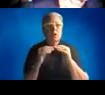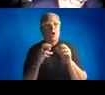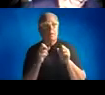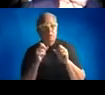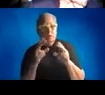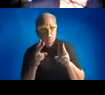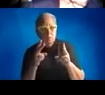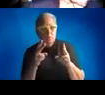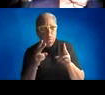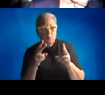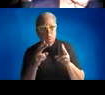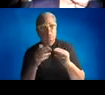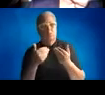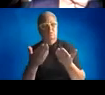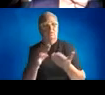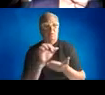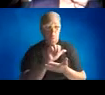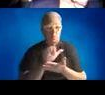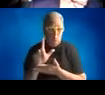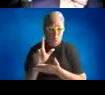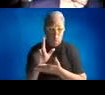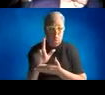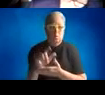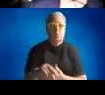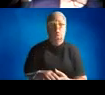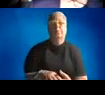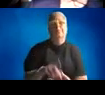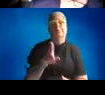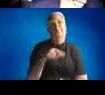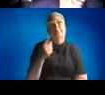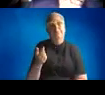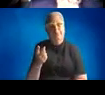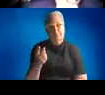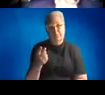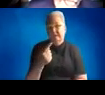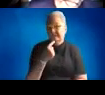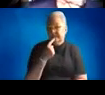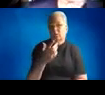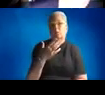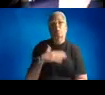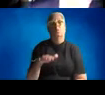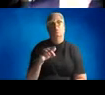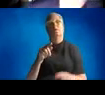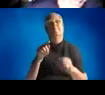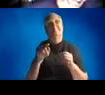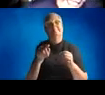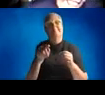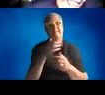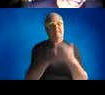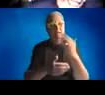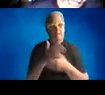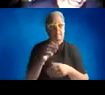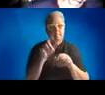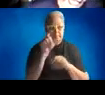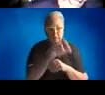Good, yeah. Grace Stalin, so that we can ensure that disabled people are recognized and to ensure that there is